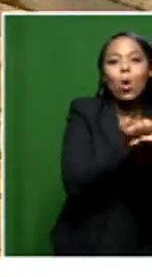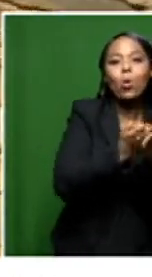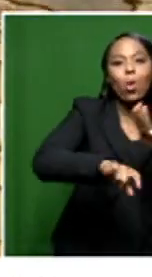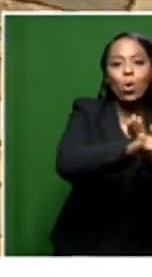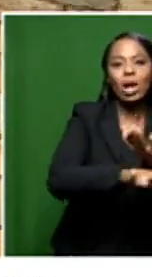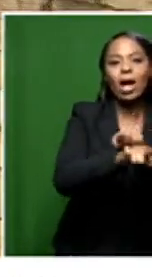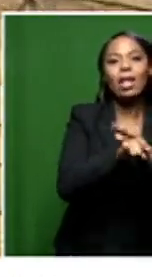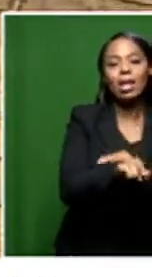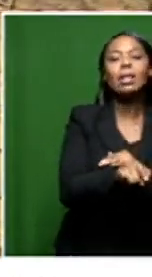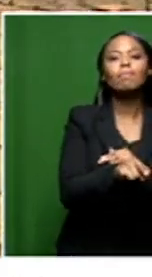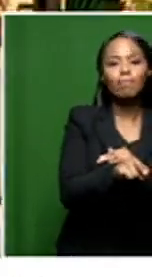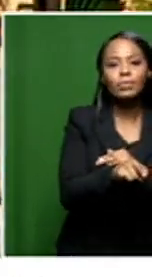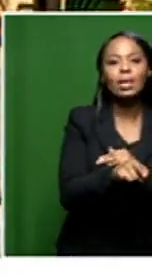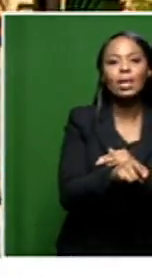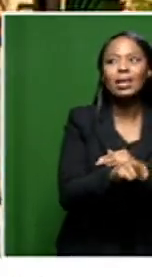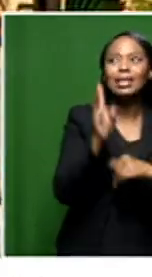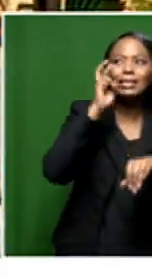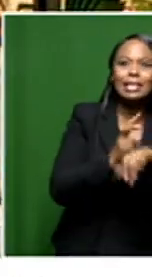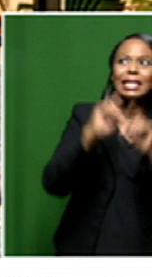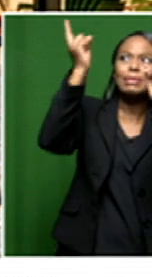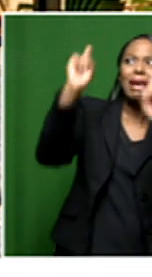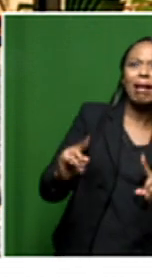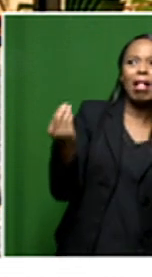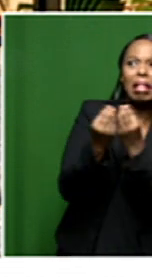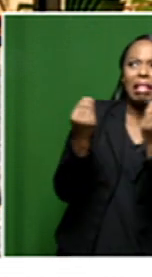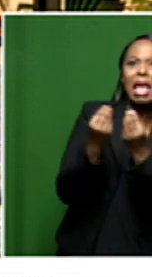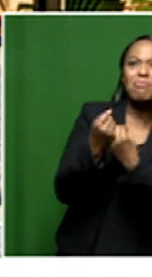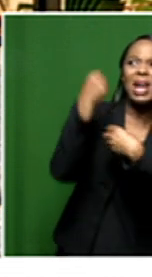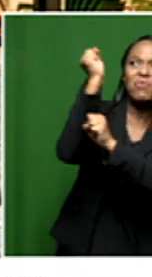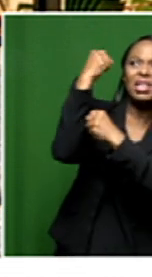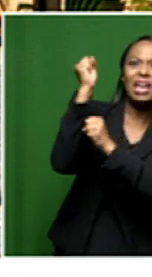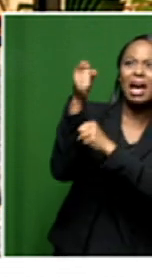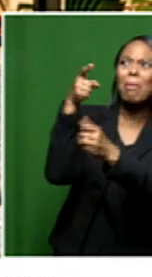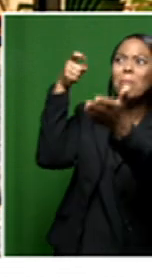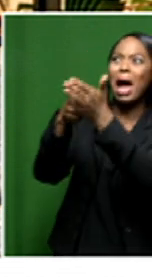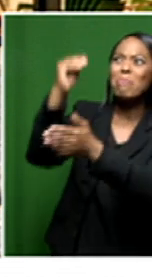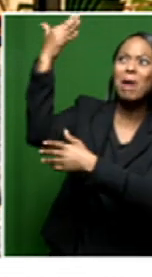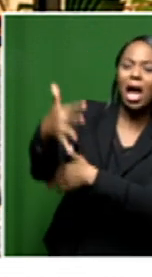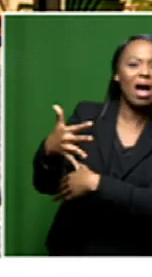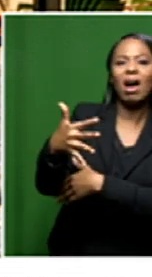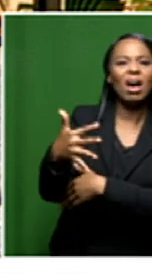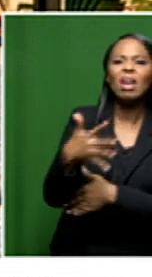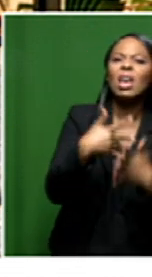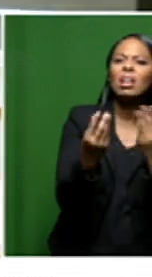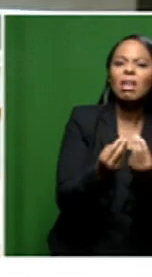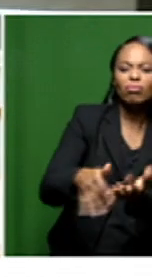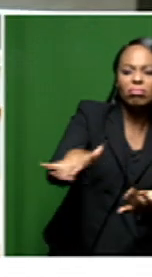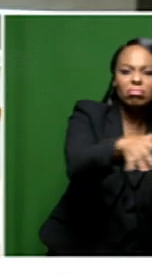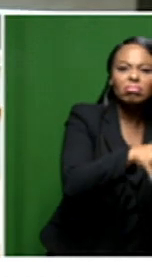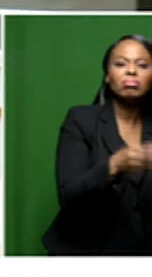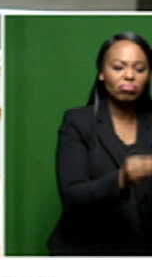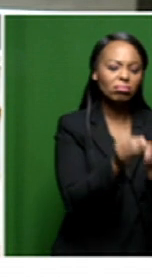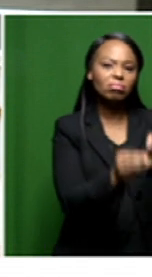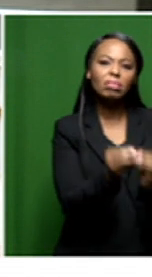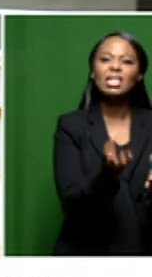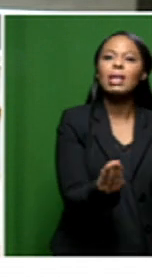to. And it doesn't require any special manufacturing processes or any molding or anything to actually be built. Only